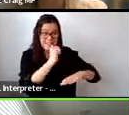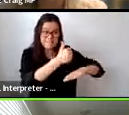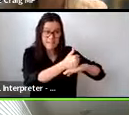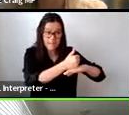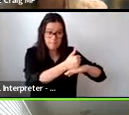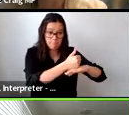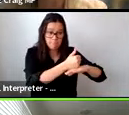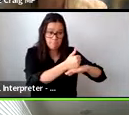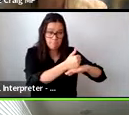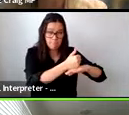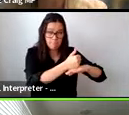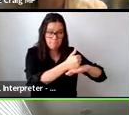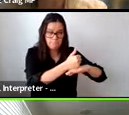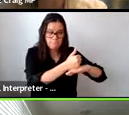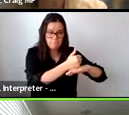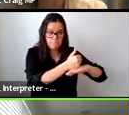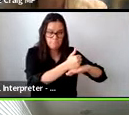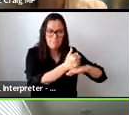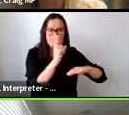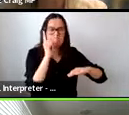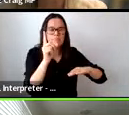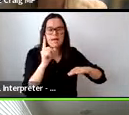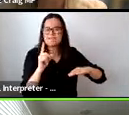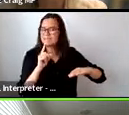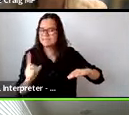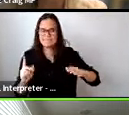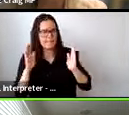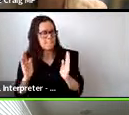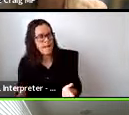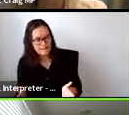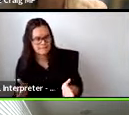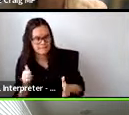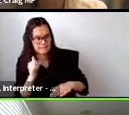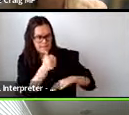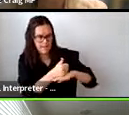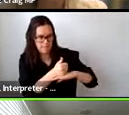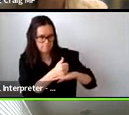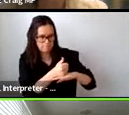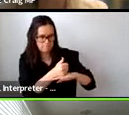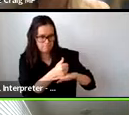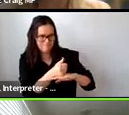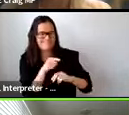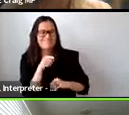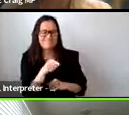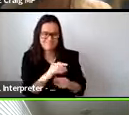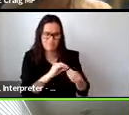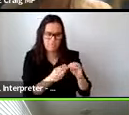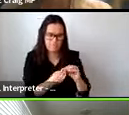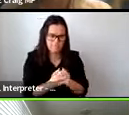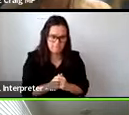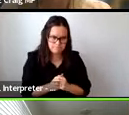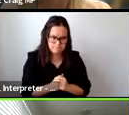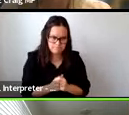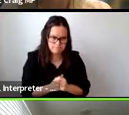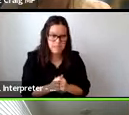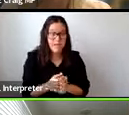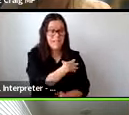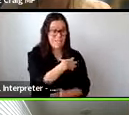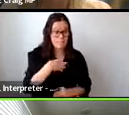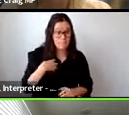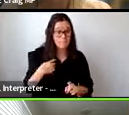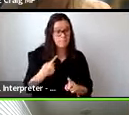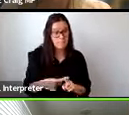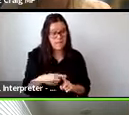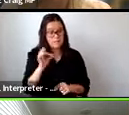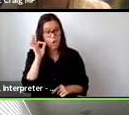be created, and that's a failing federally. We have in both federally and provincially created